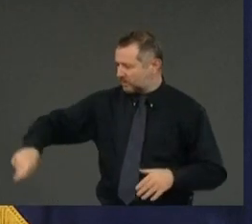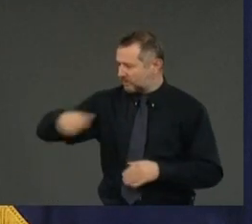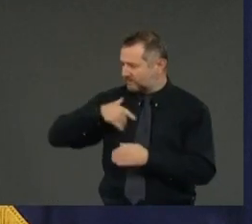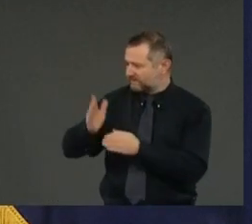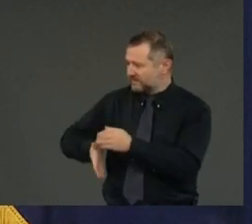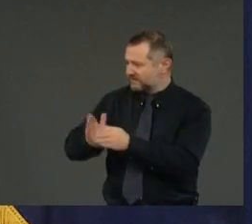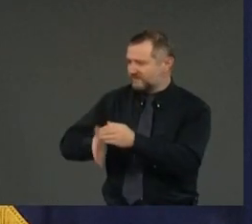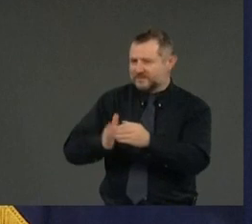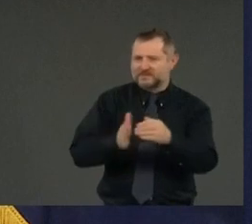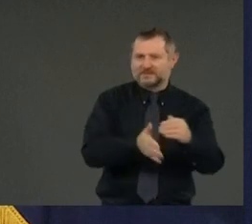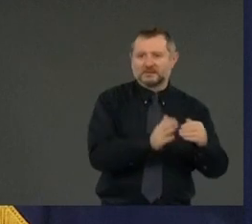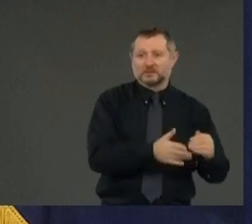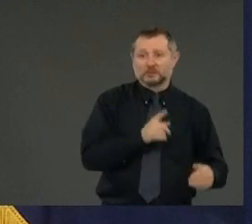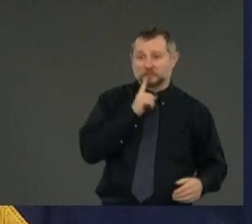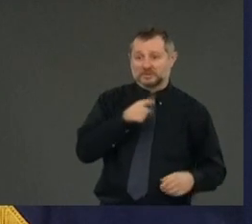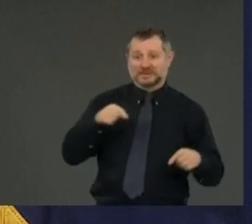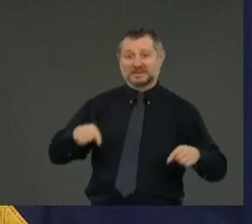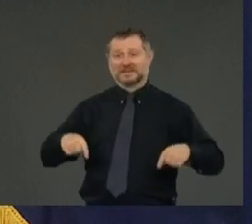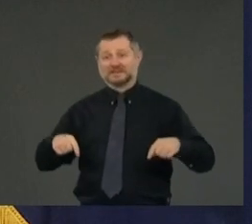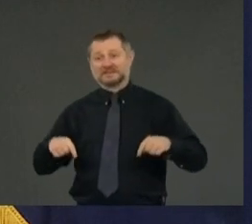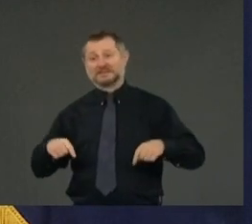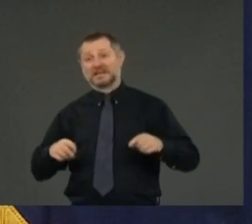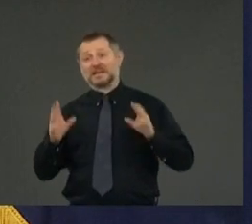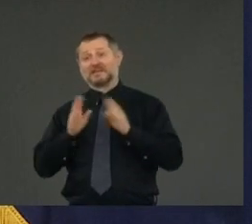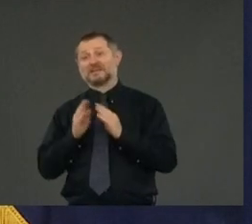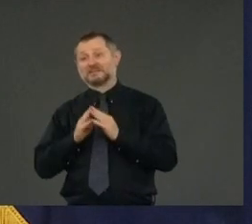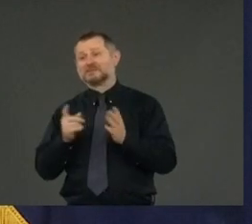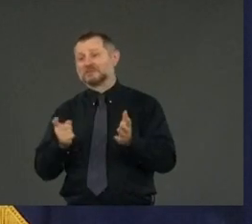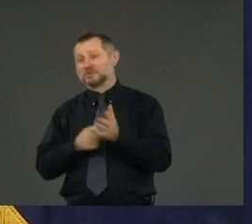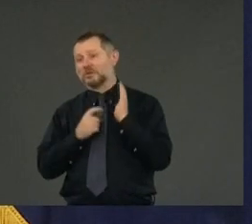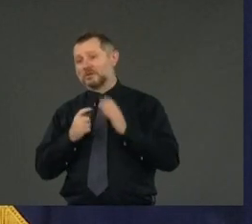And it really takes the better half of the day. So